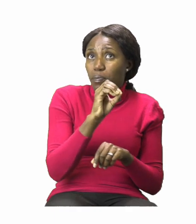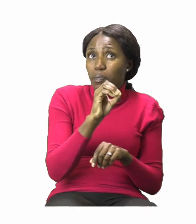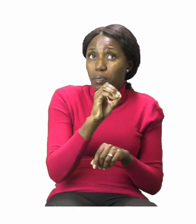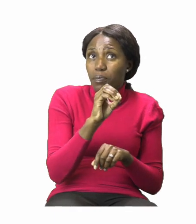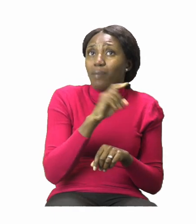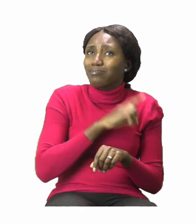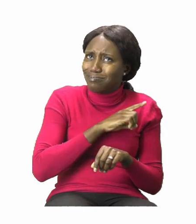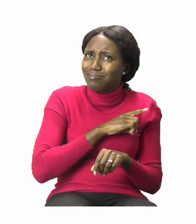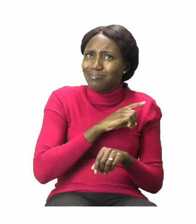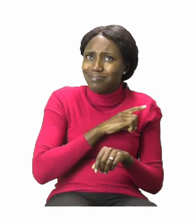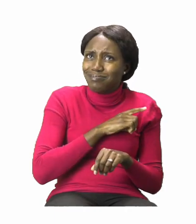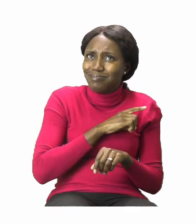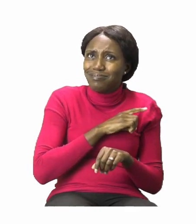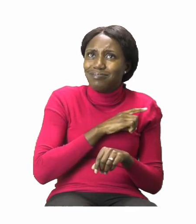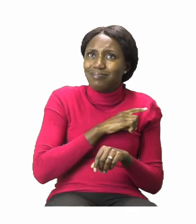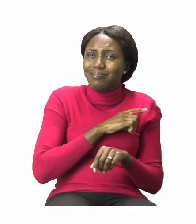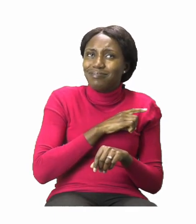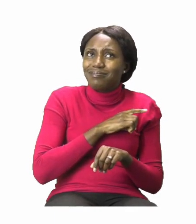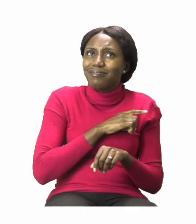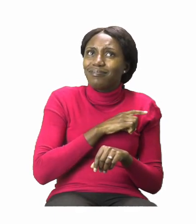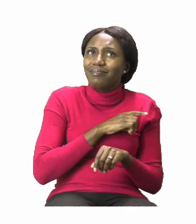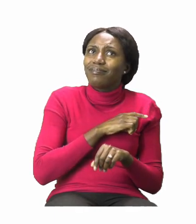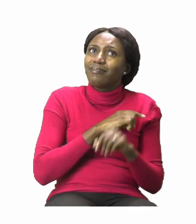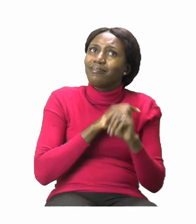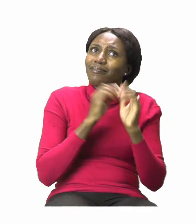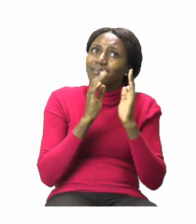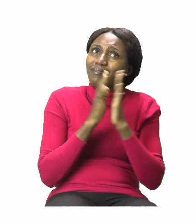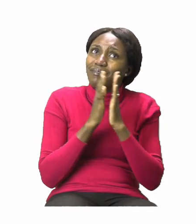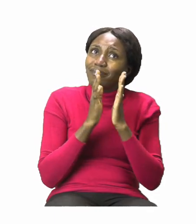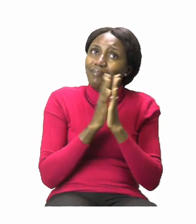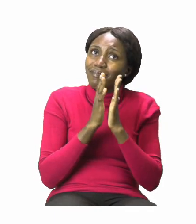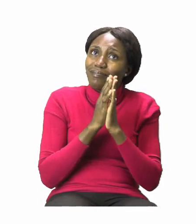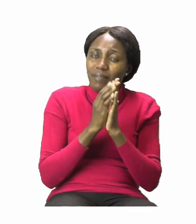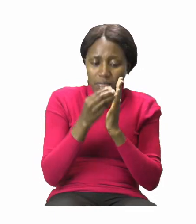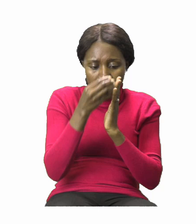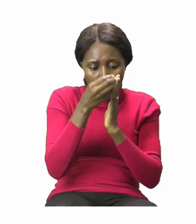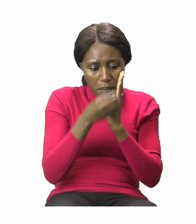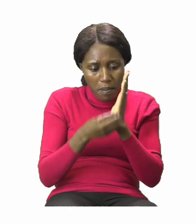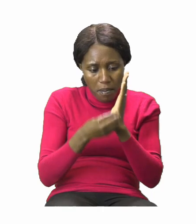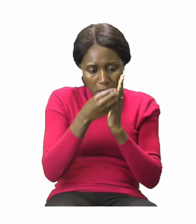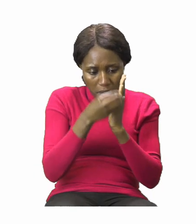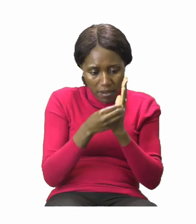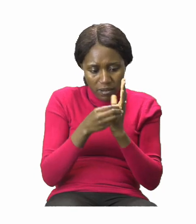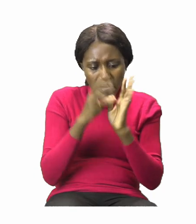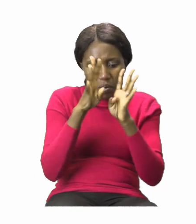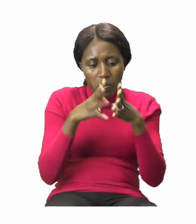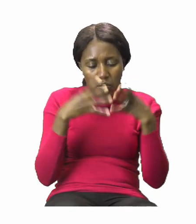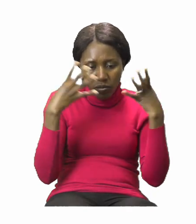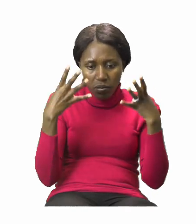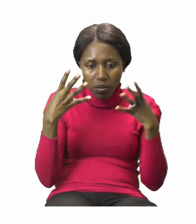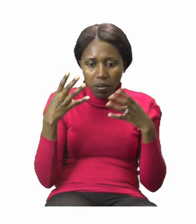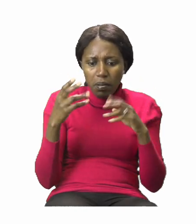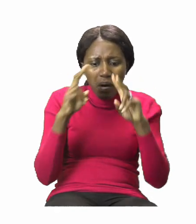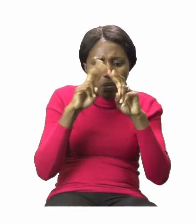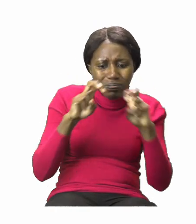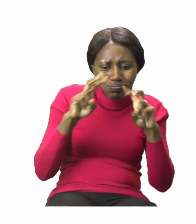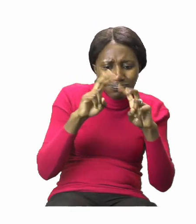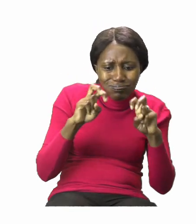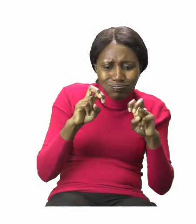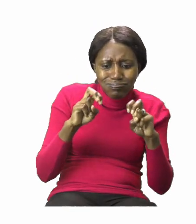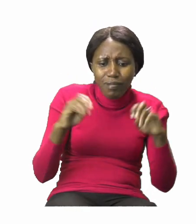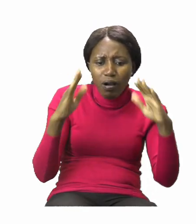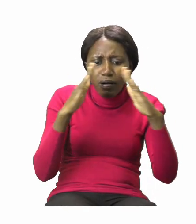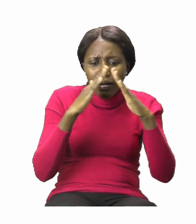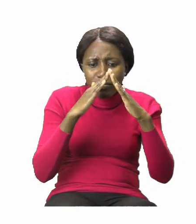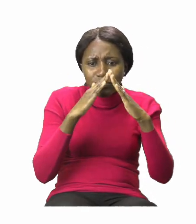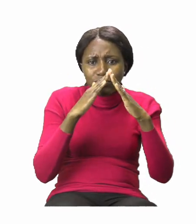mission. Your mission is to find a house in a magazine or a